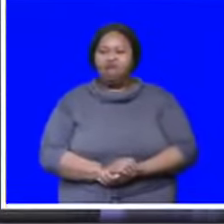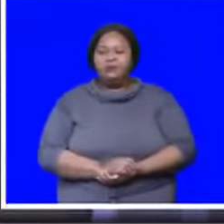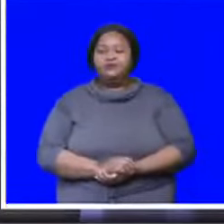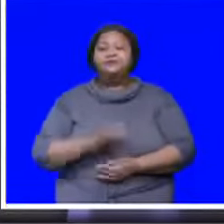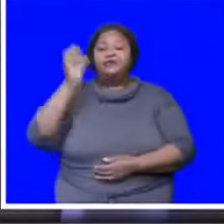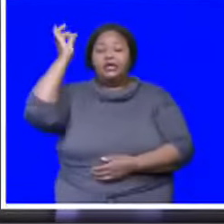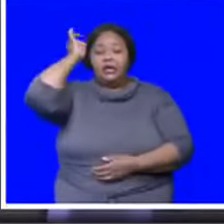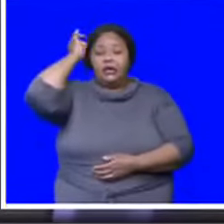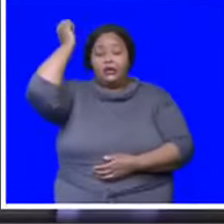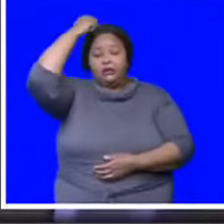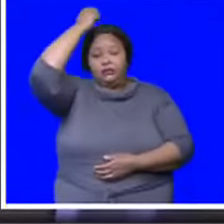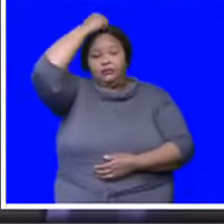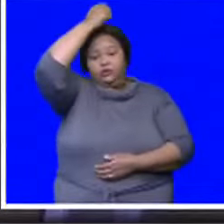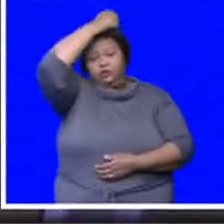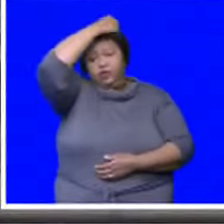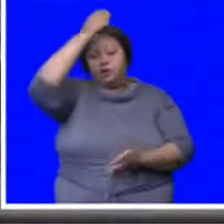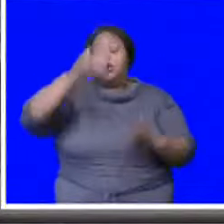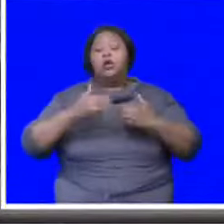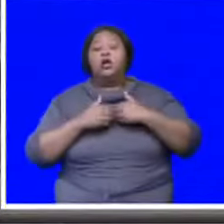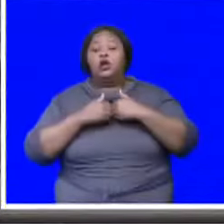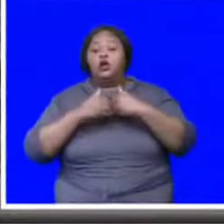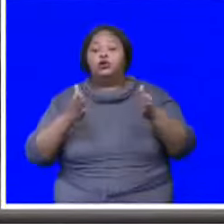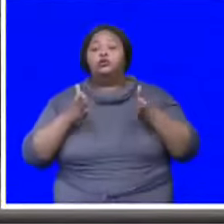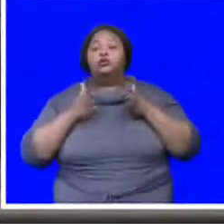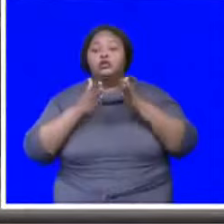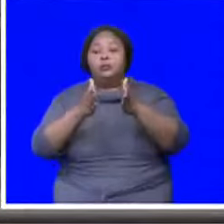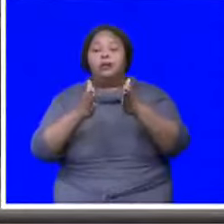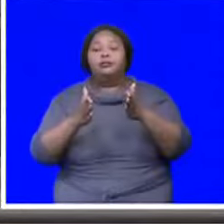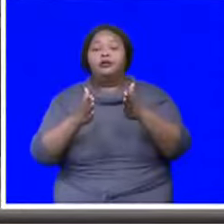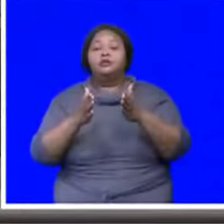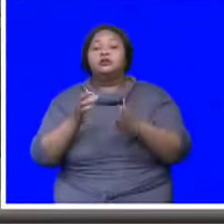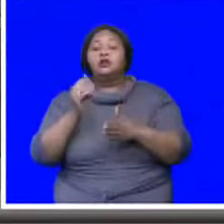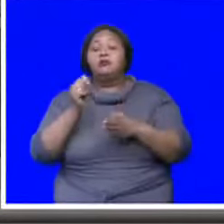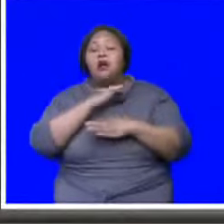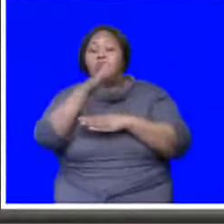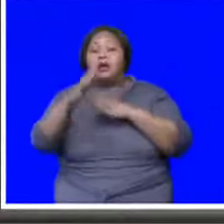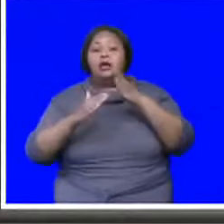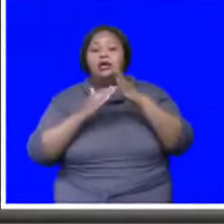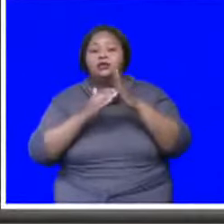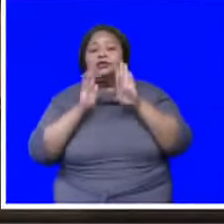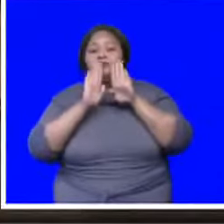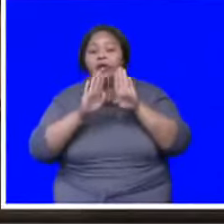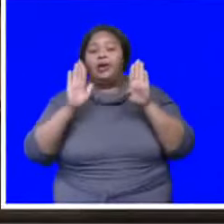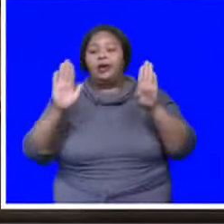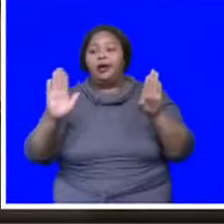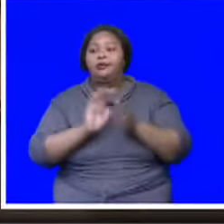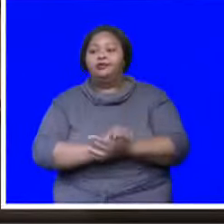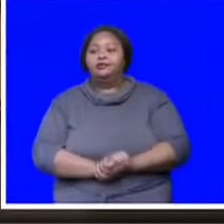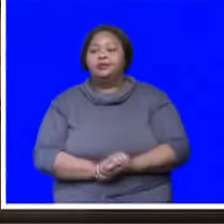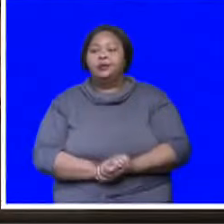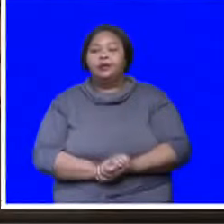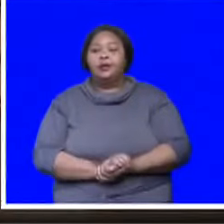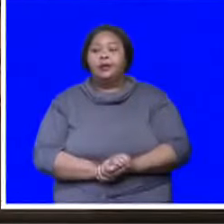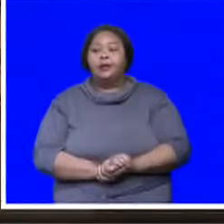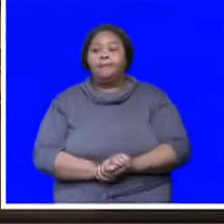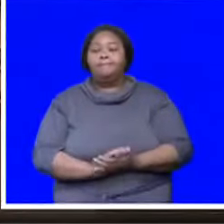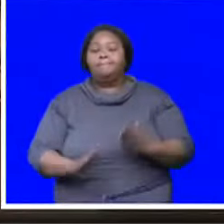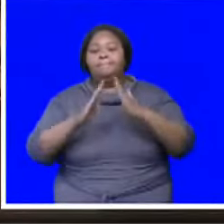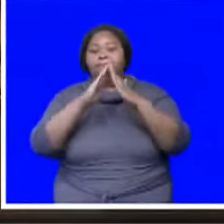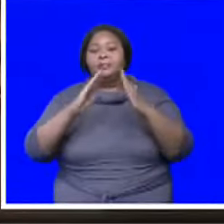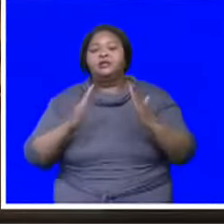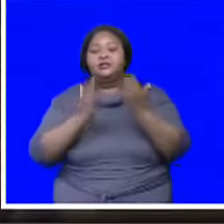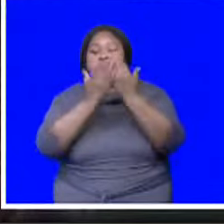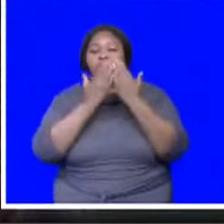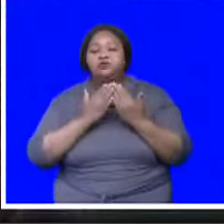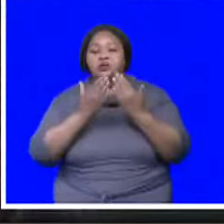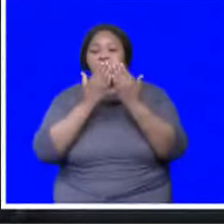His Majesty King Mswati III has officially launched the Central Bank of Eswatini's Currency Museum. The Ministry of Education and Training will draft